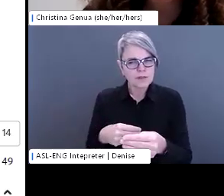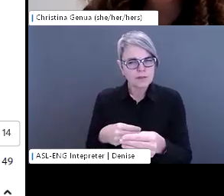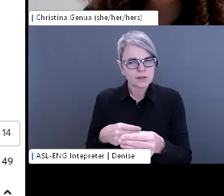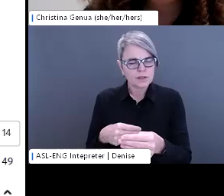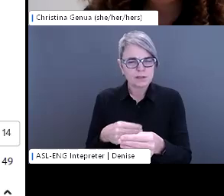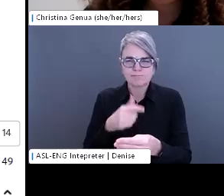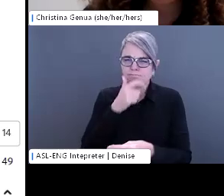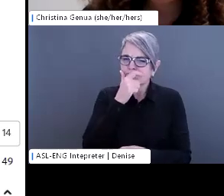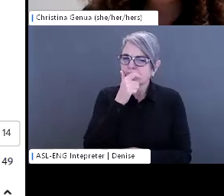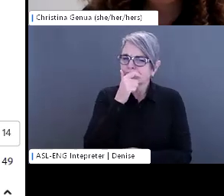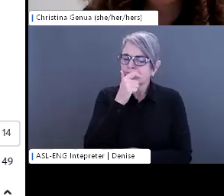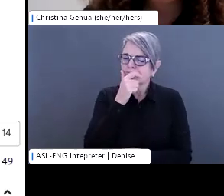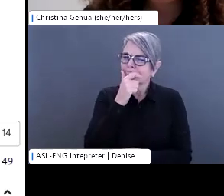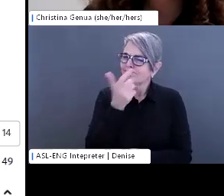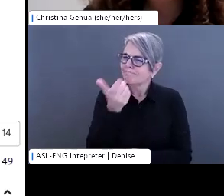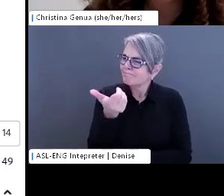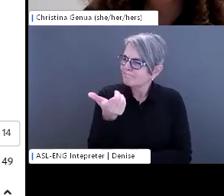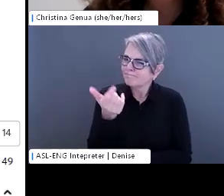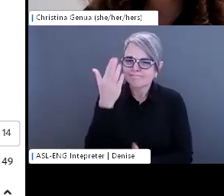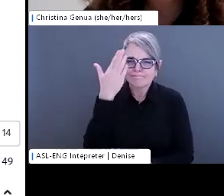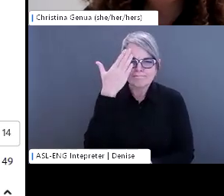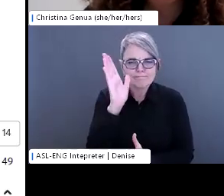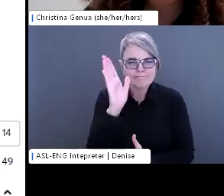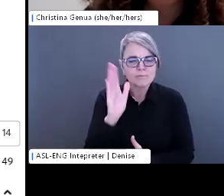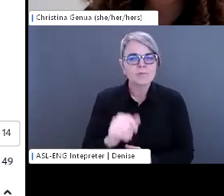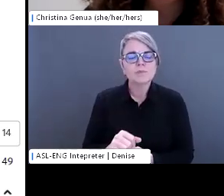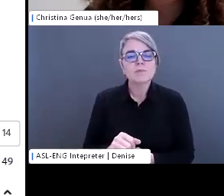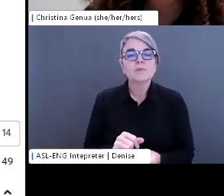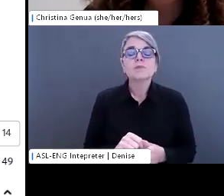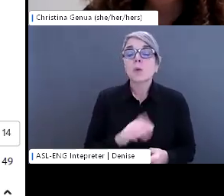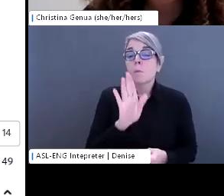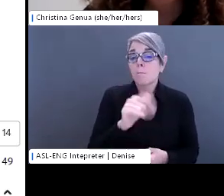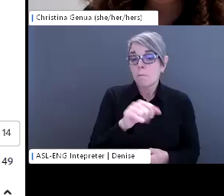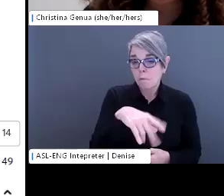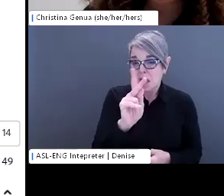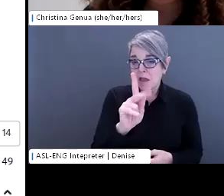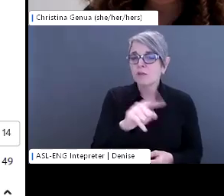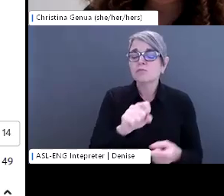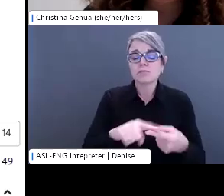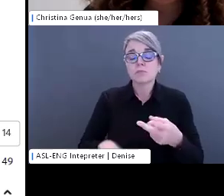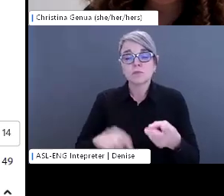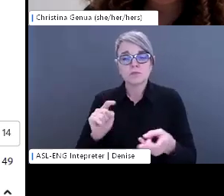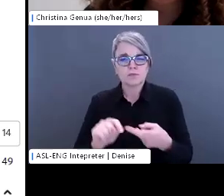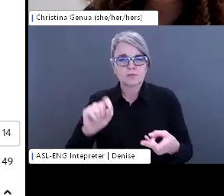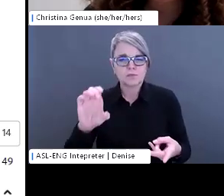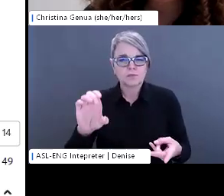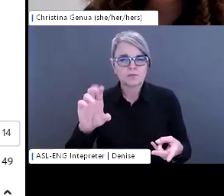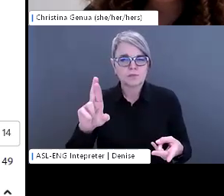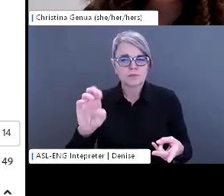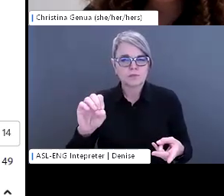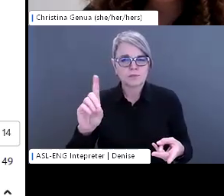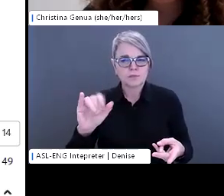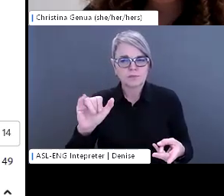Um, Credit union. So yeah, credit union would be again like another form of